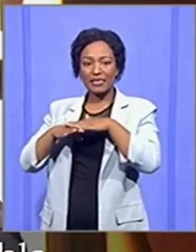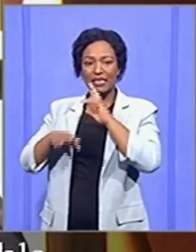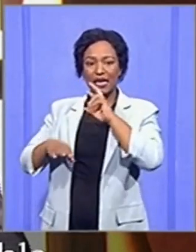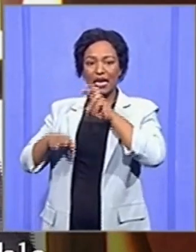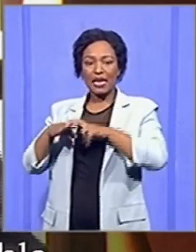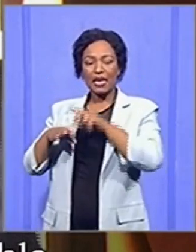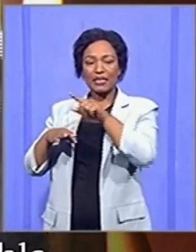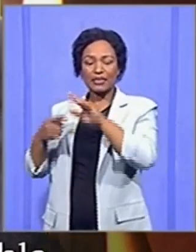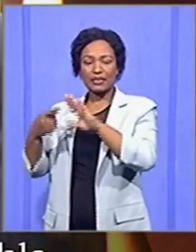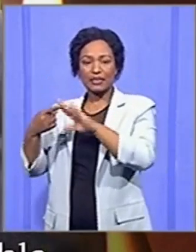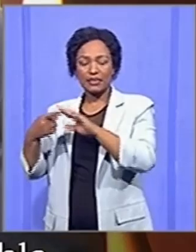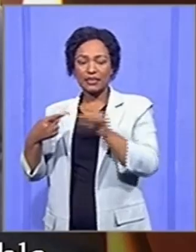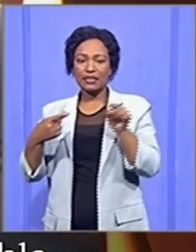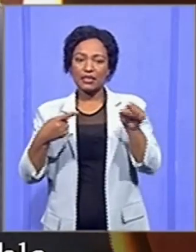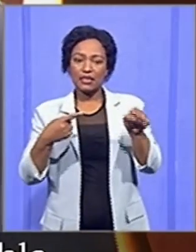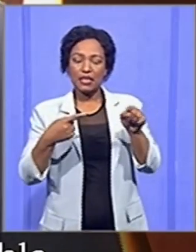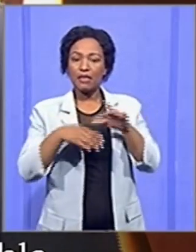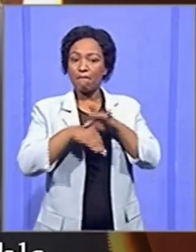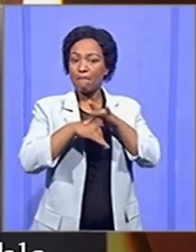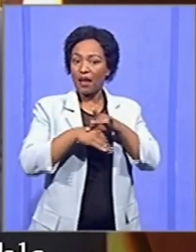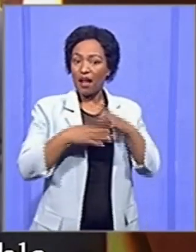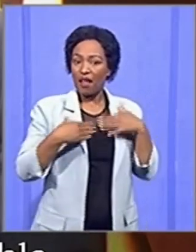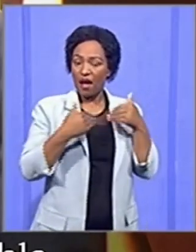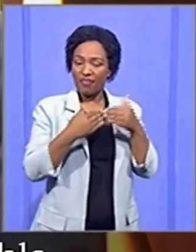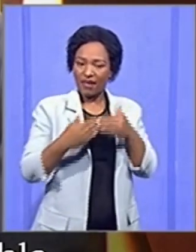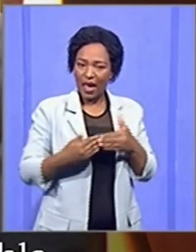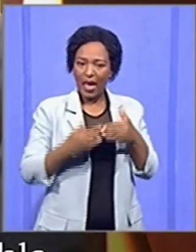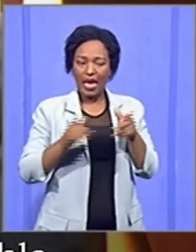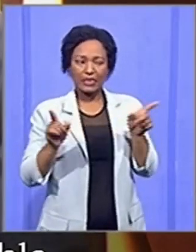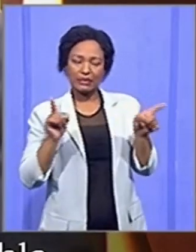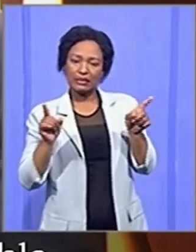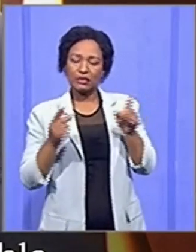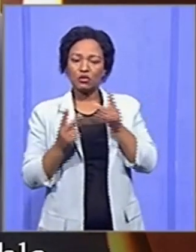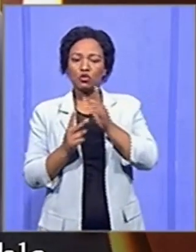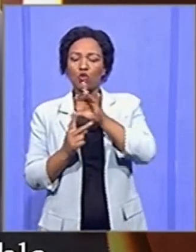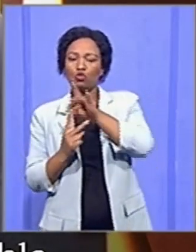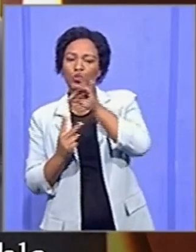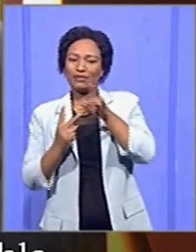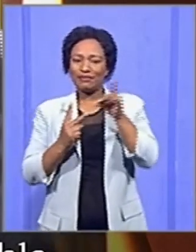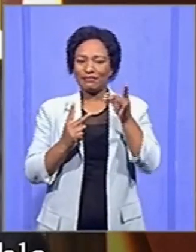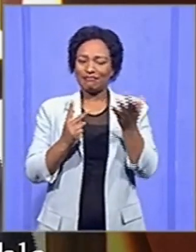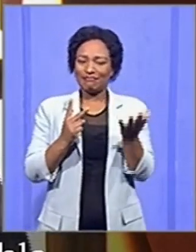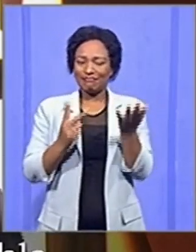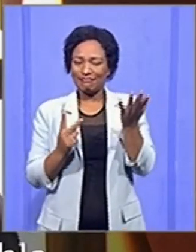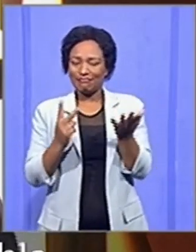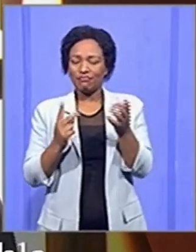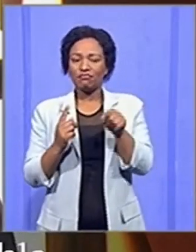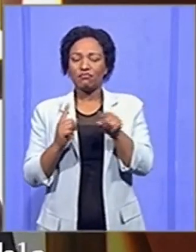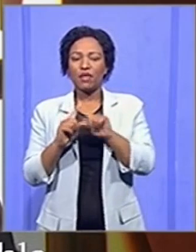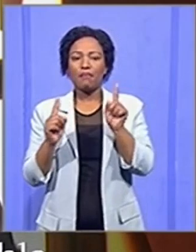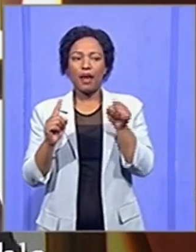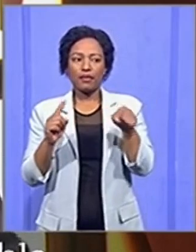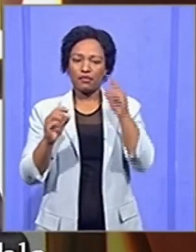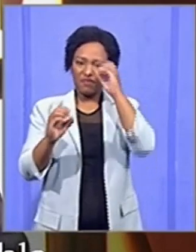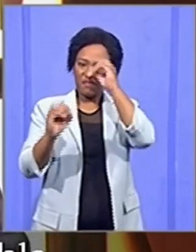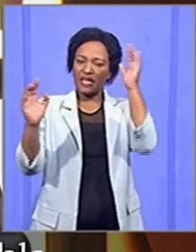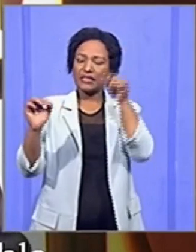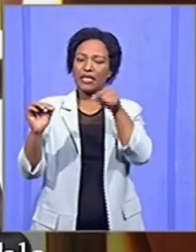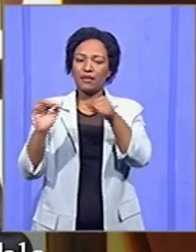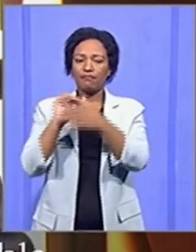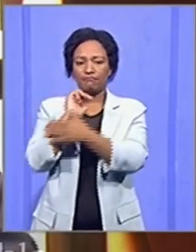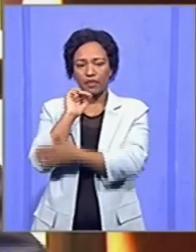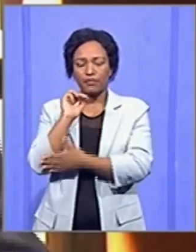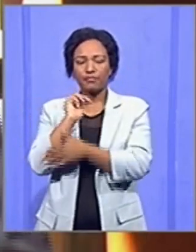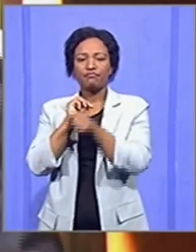necessities and the necessary medical care. This reality does not align with our vision of the country where